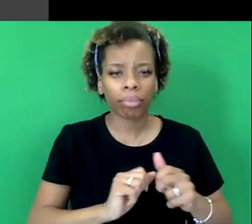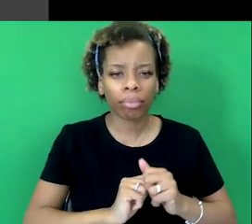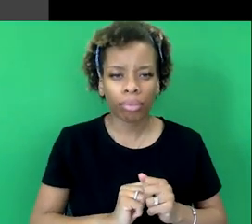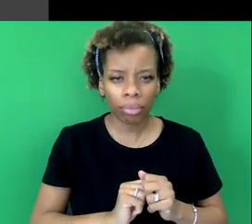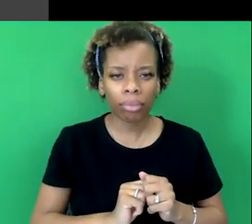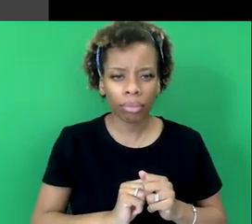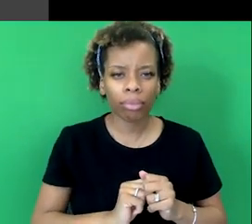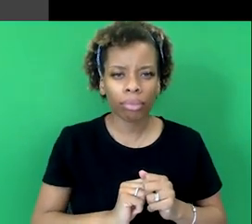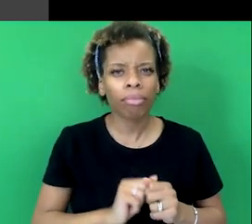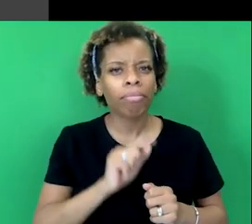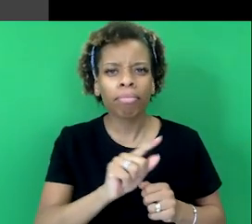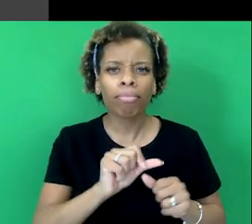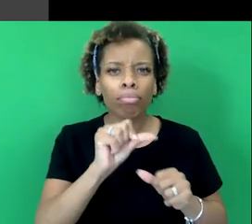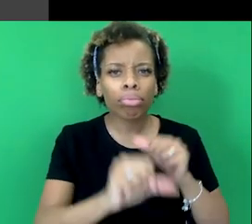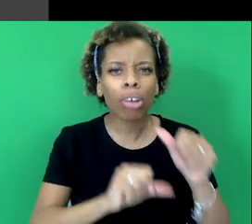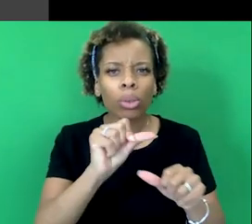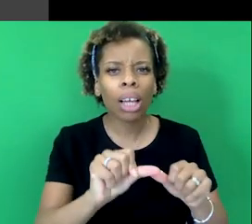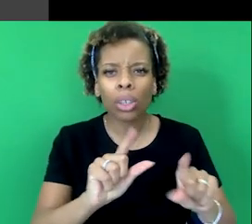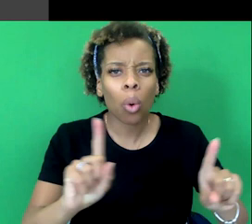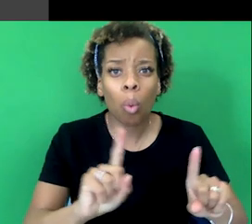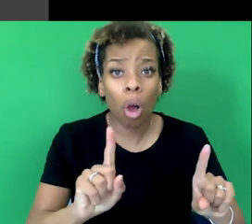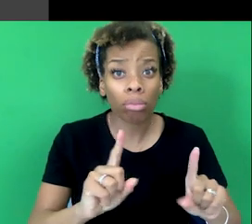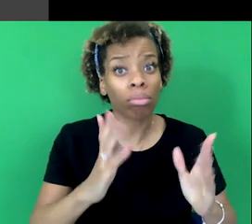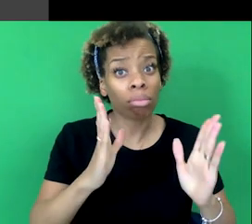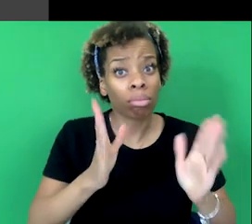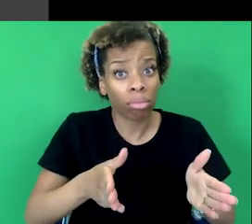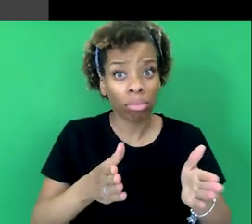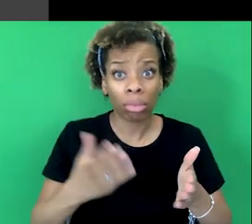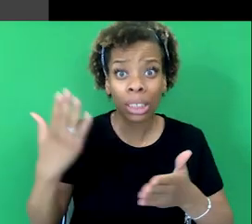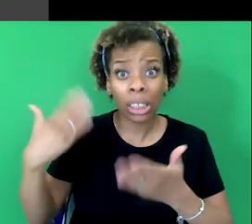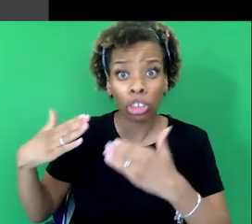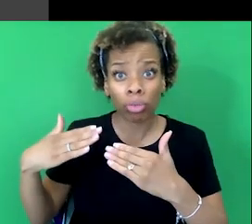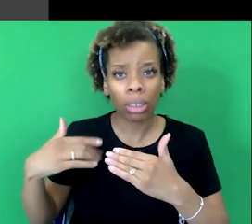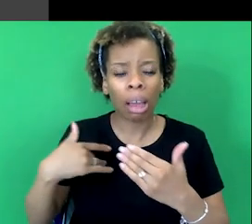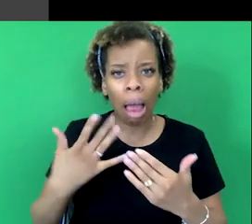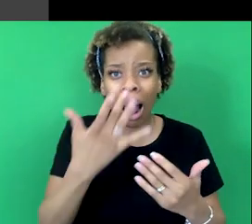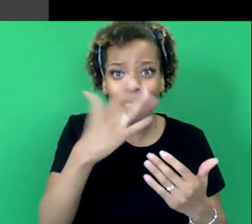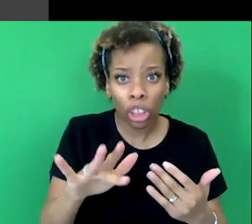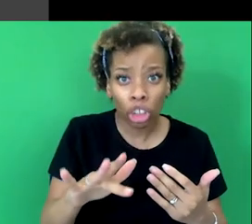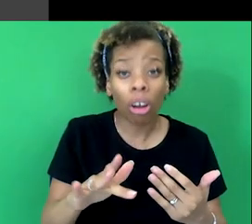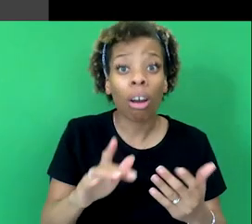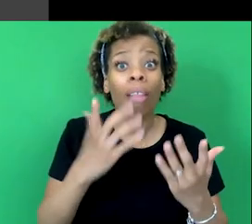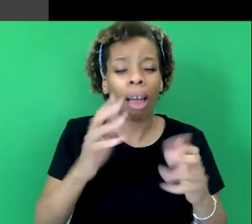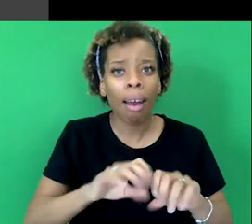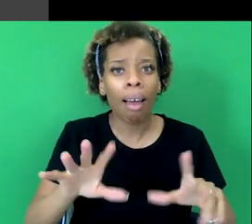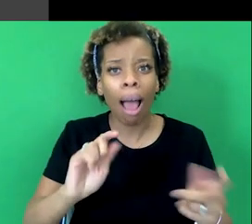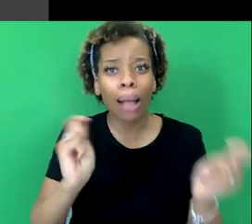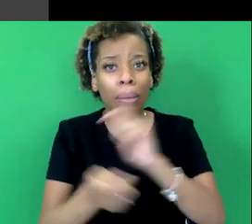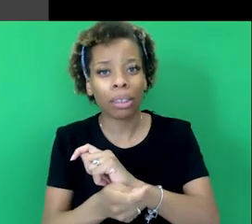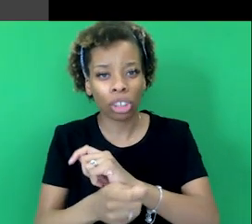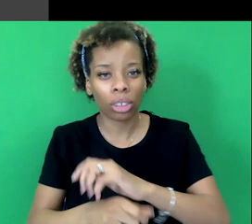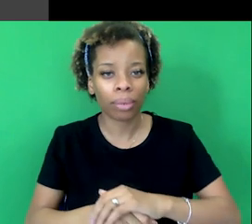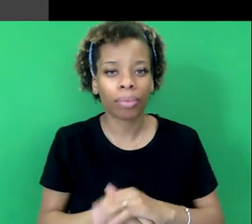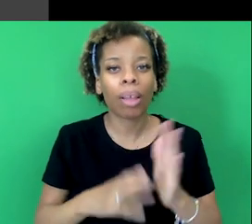what that process has been, because it's history, it's historical fiction, and now it's an adaptation. Well, yeah, I mean, it's Miranda